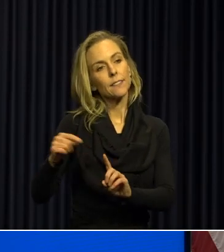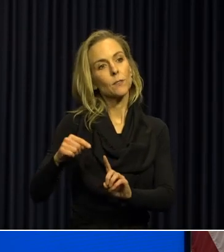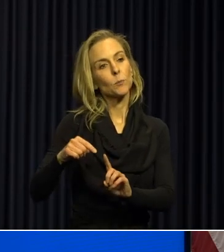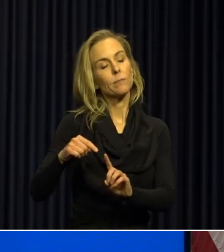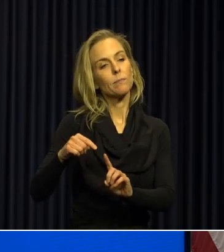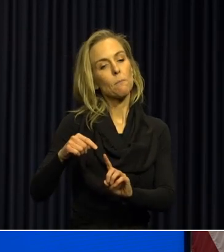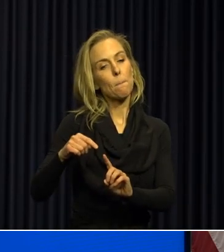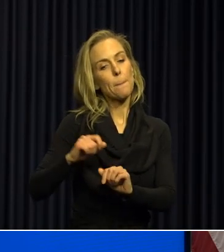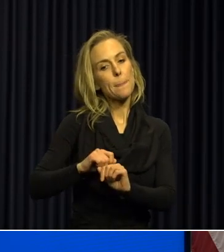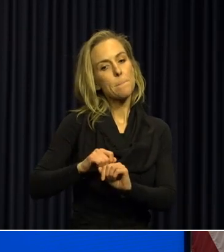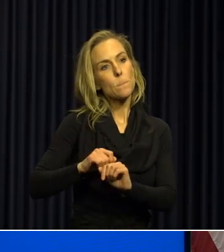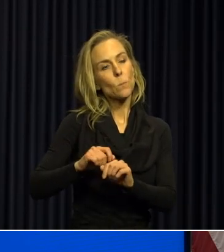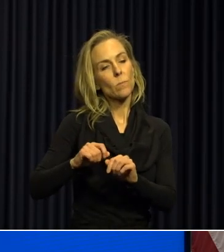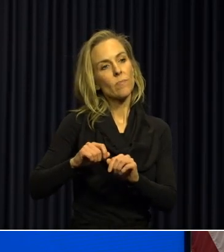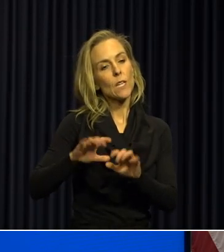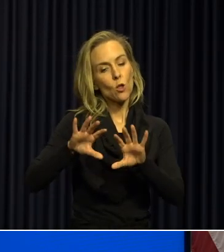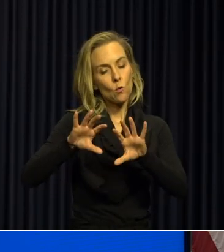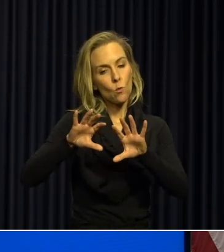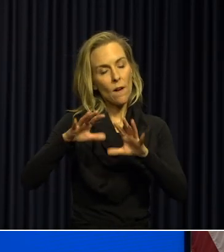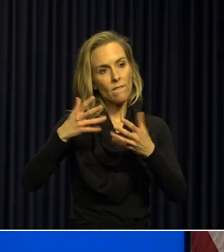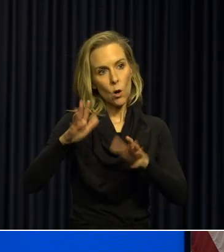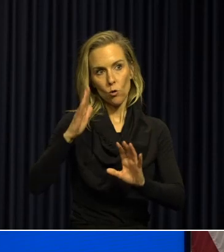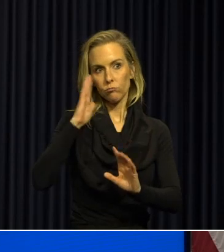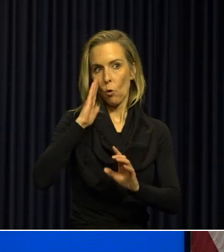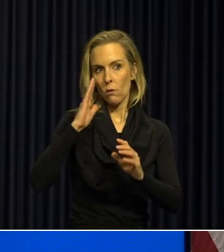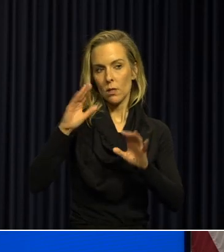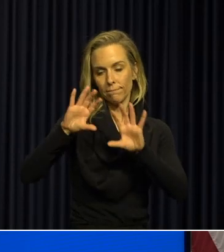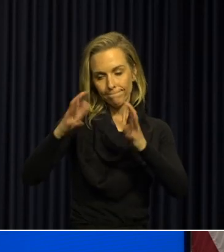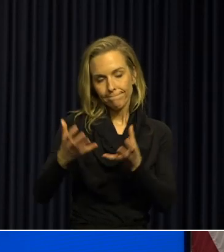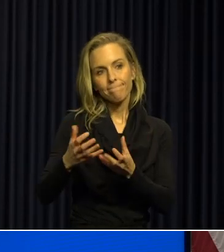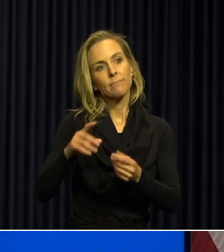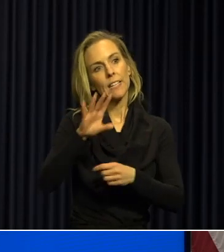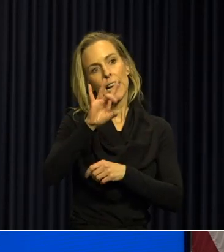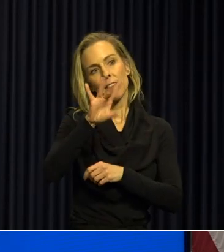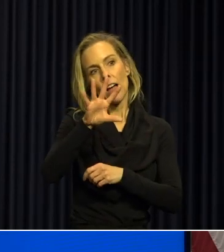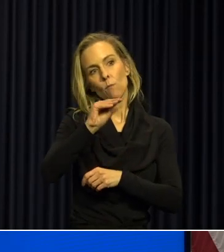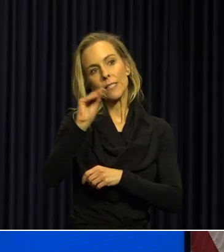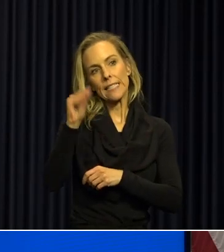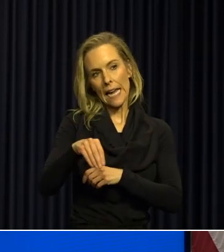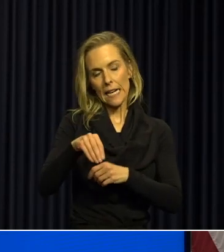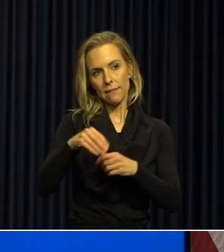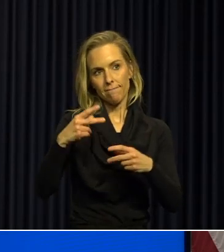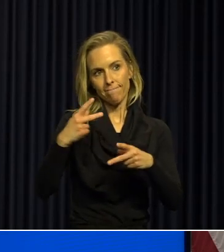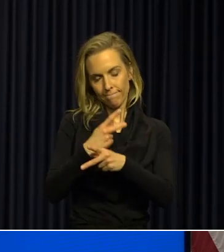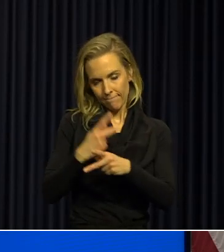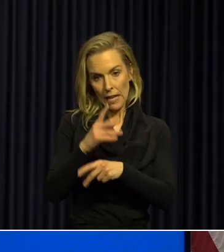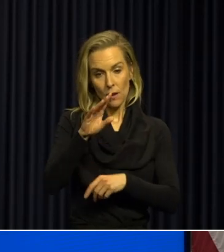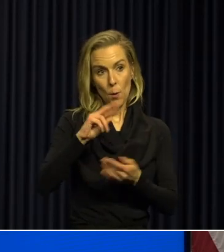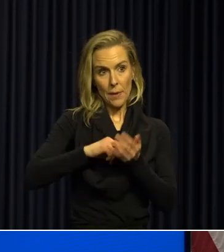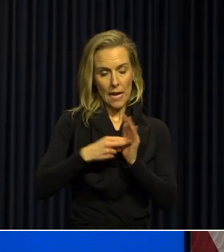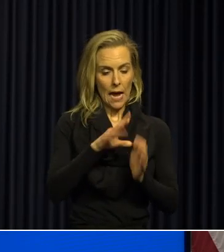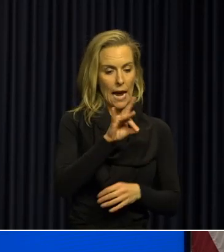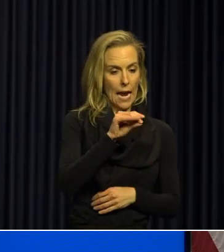of the group that we know, which is about 85% of total cases, 80%